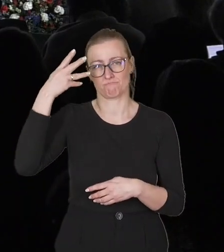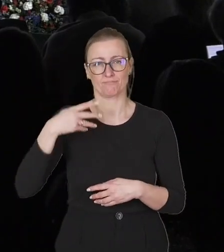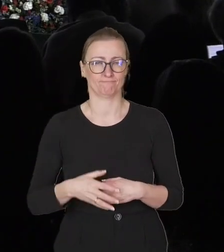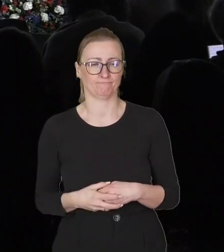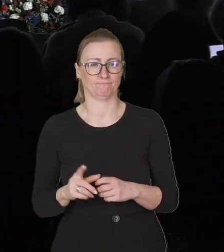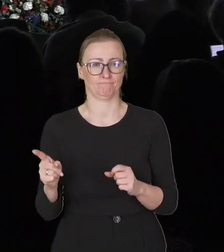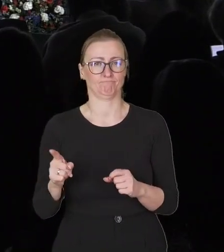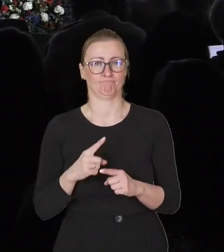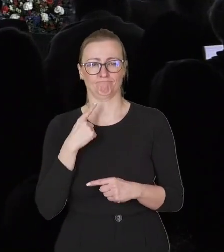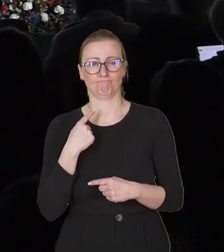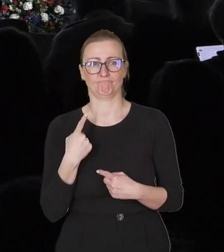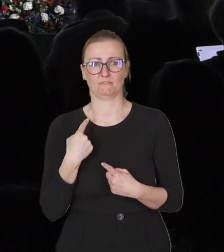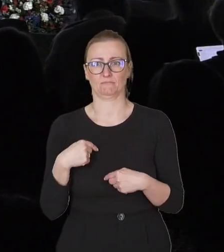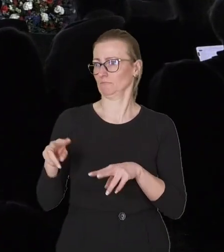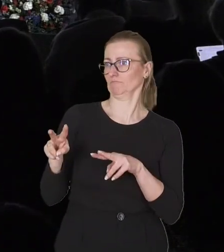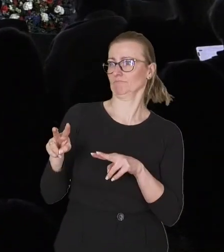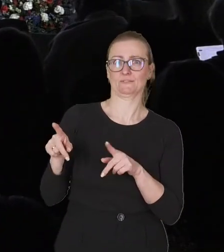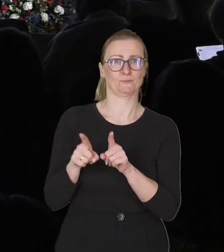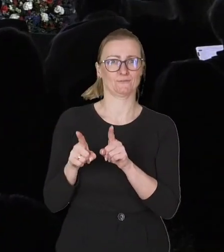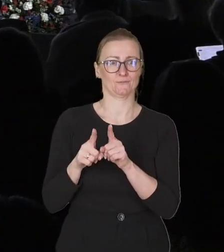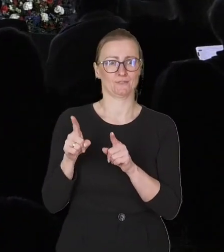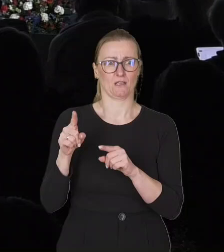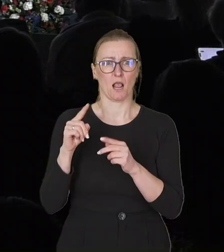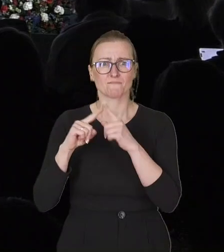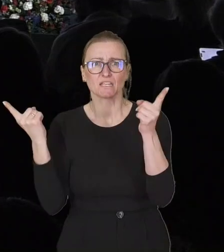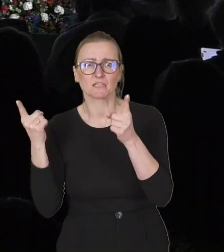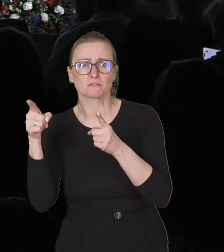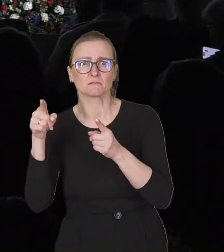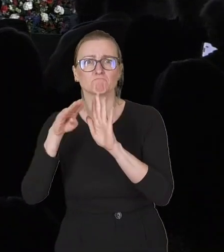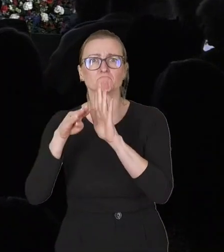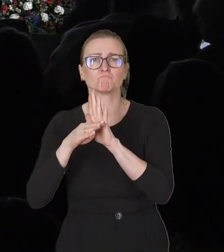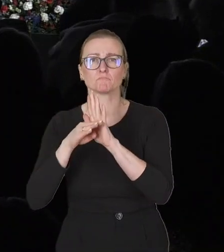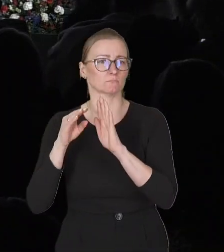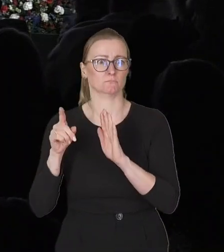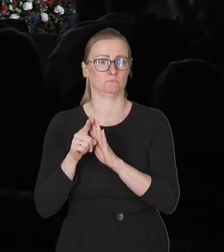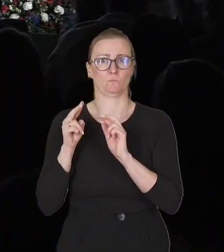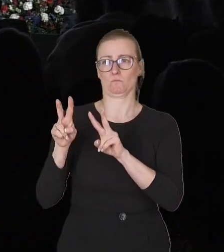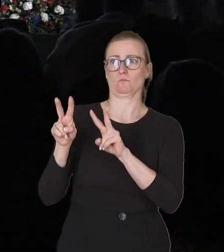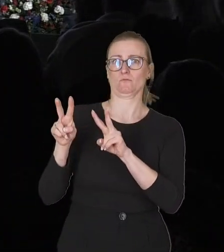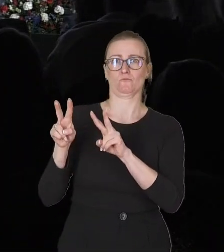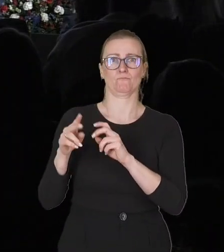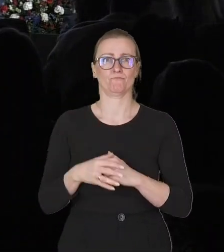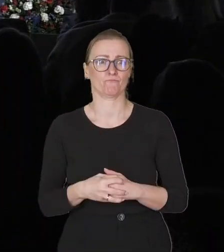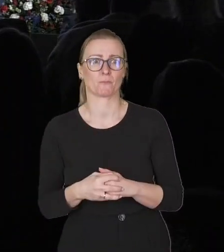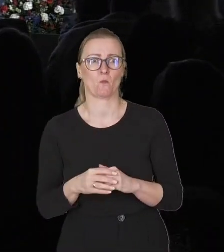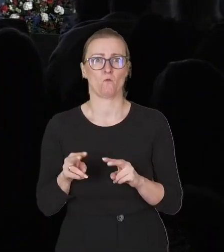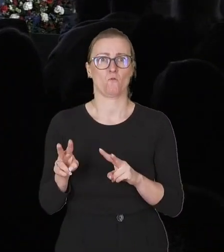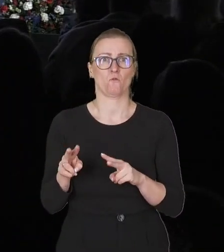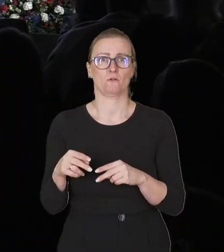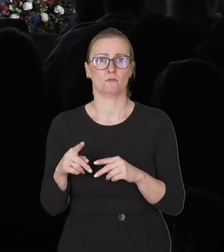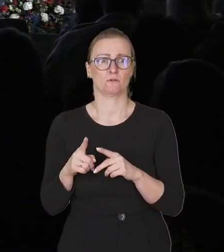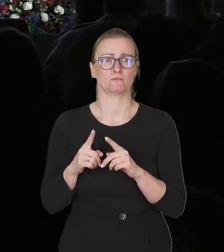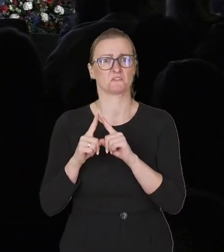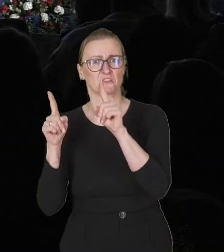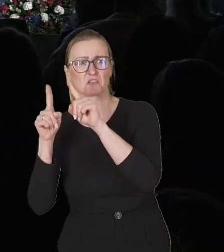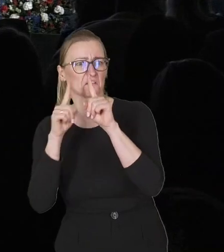he signed. There are many external threats. The AI revolution coming from China recently, and so on,